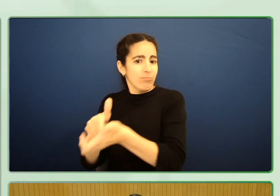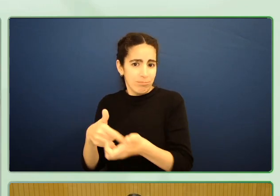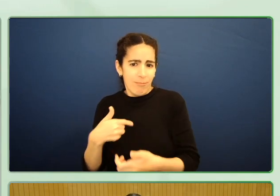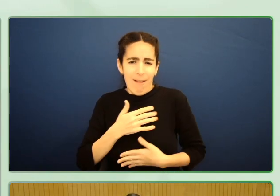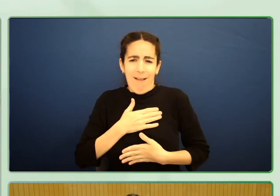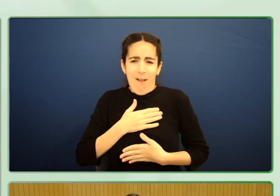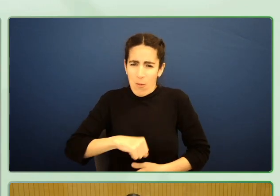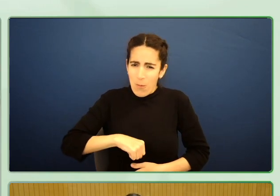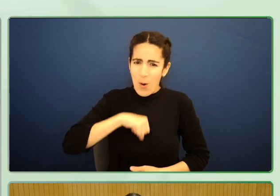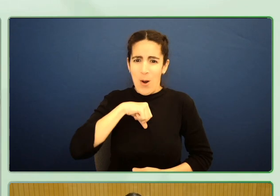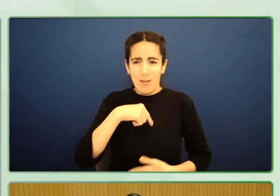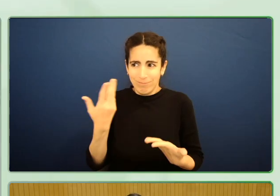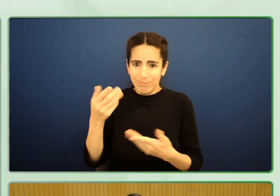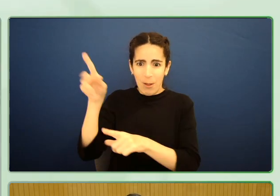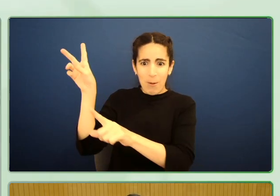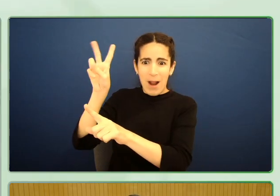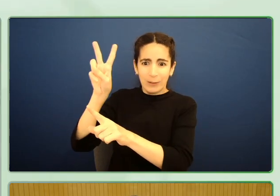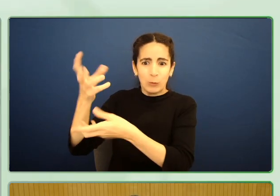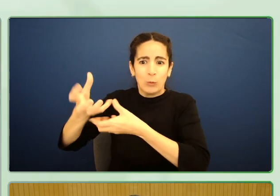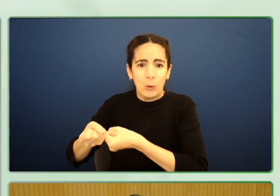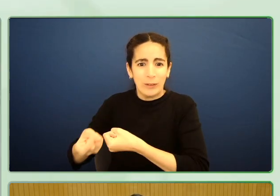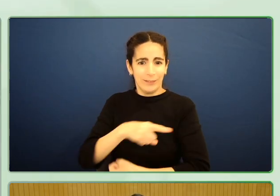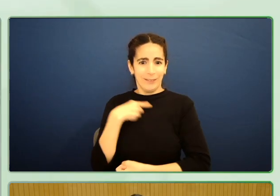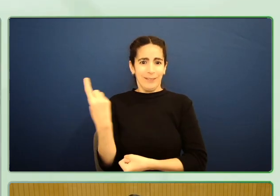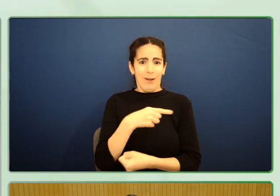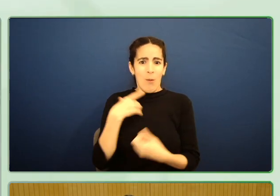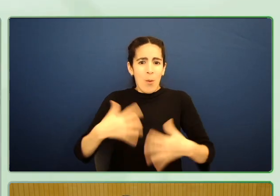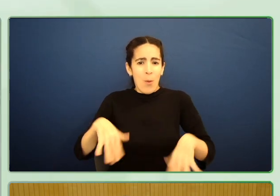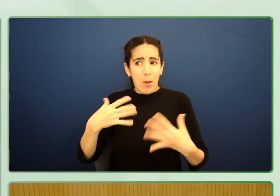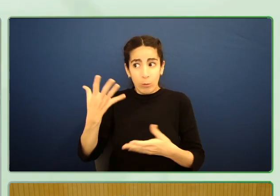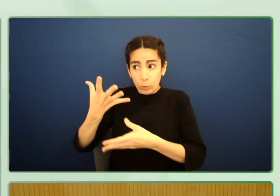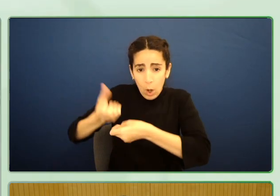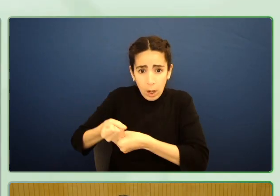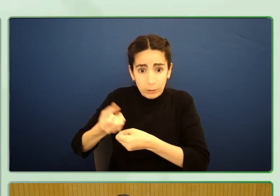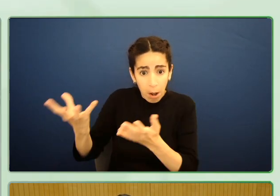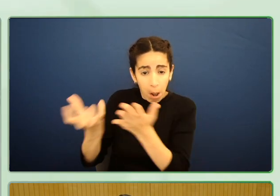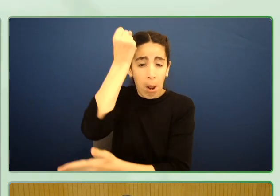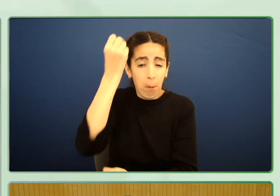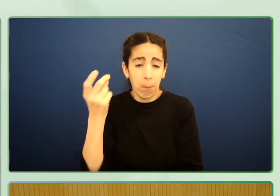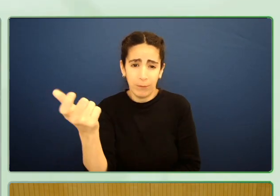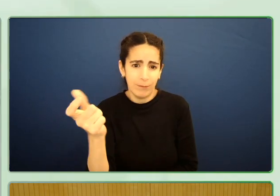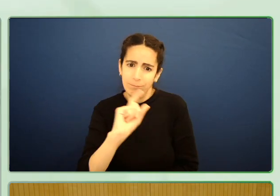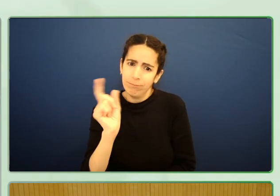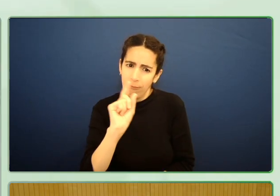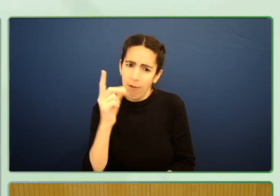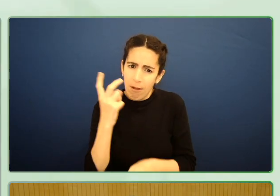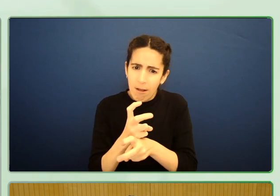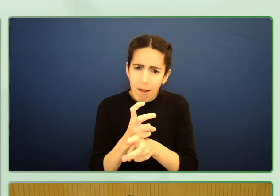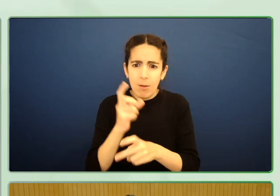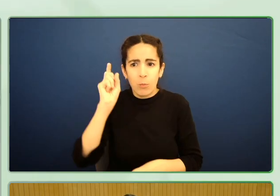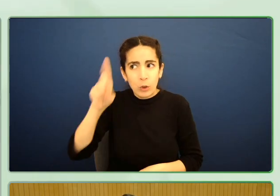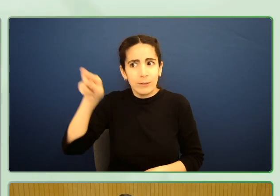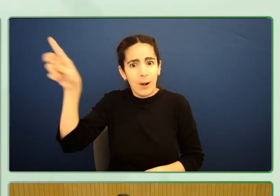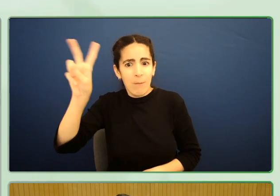know? Parents need to verify that this is good for their children. And you know, I have this here, and this is the reason why